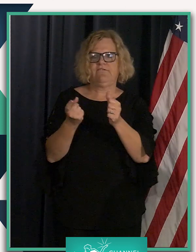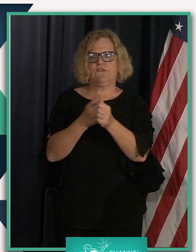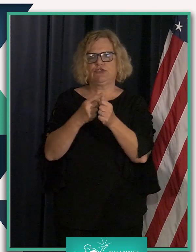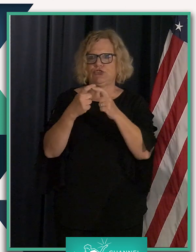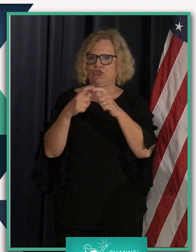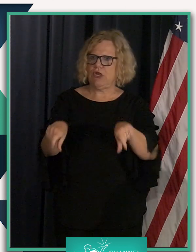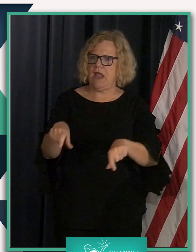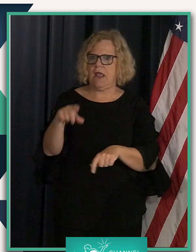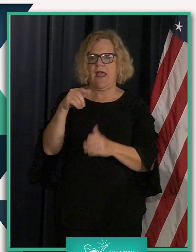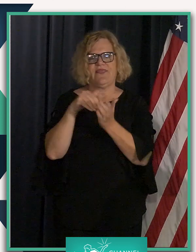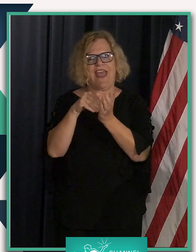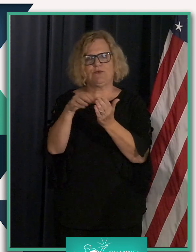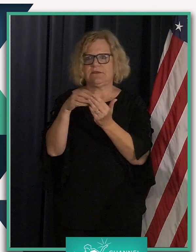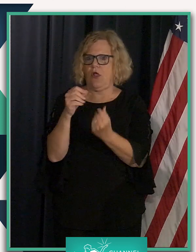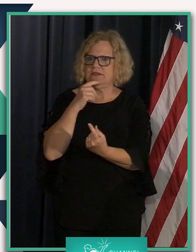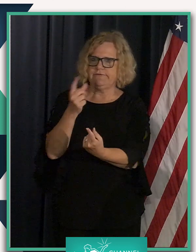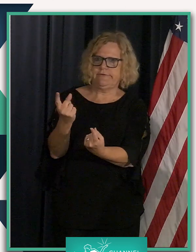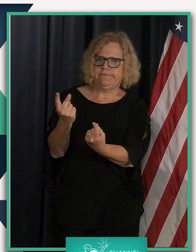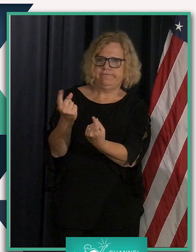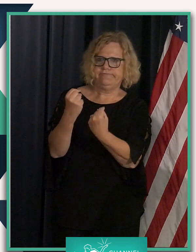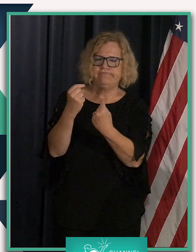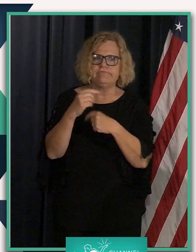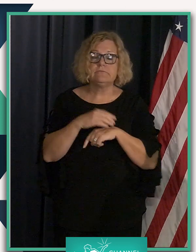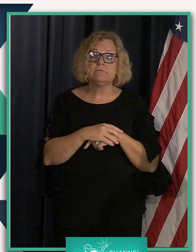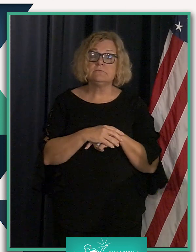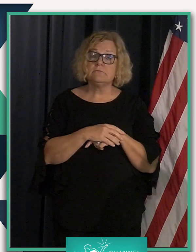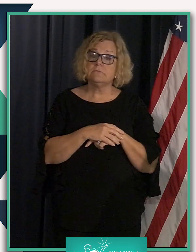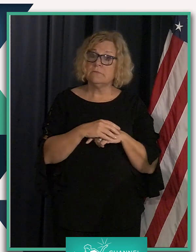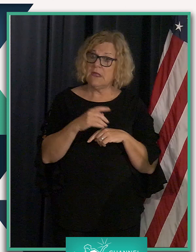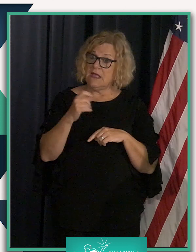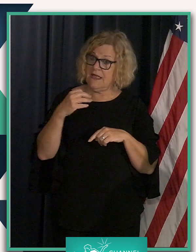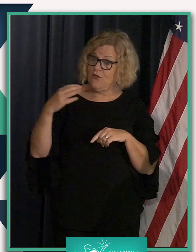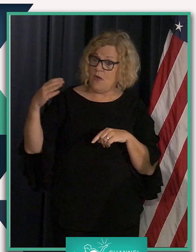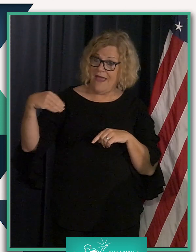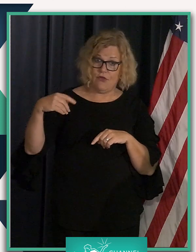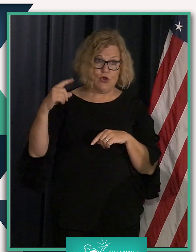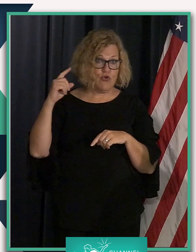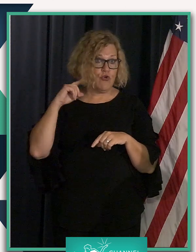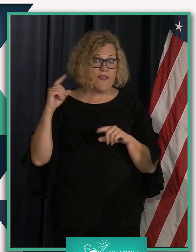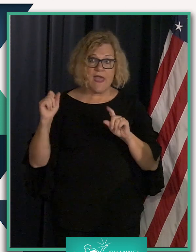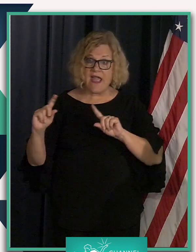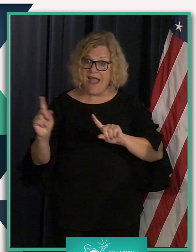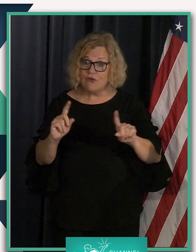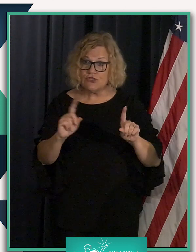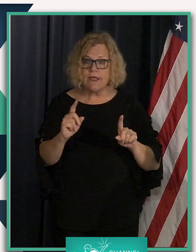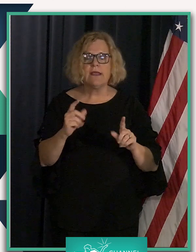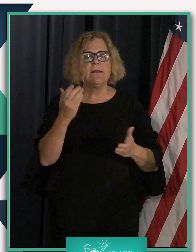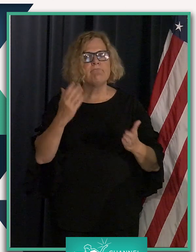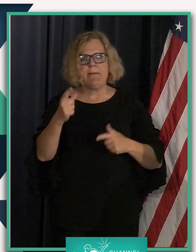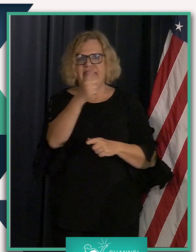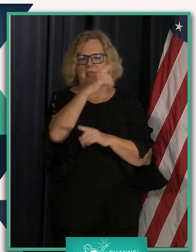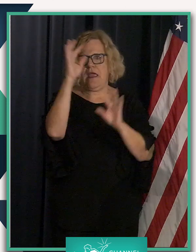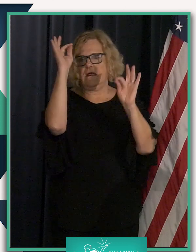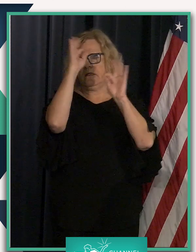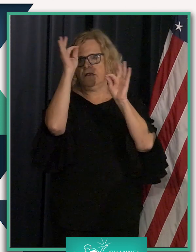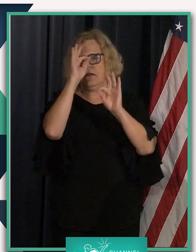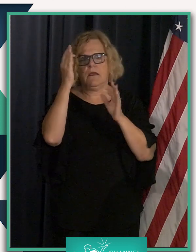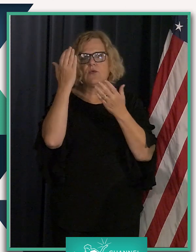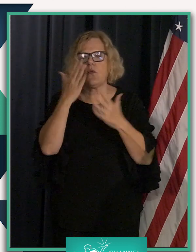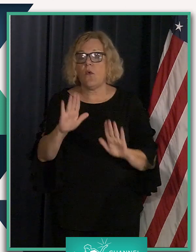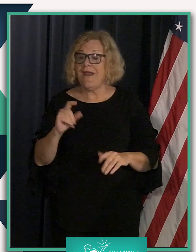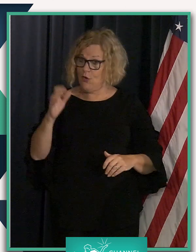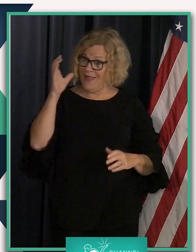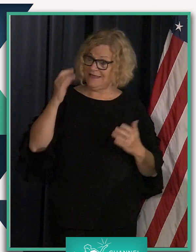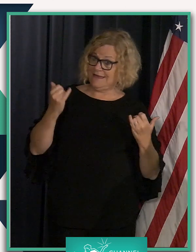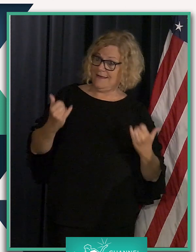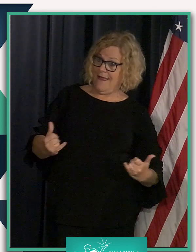for the thousands of dollars I have coming? If you haven't been hearing that conversation, there's a good chance they don't know. And if you're listening to